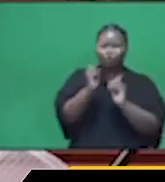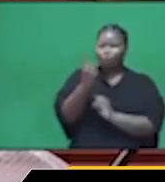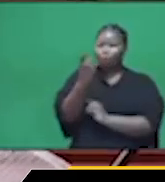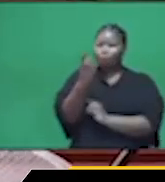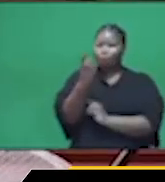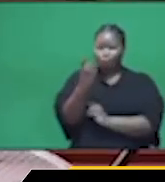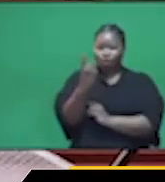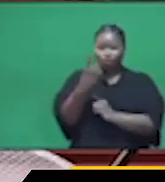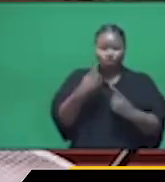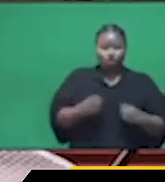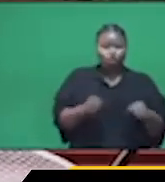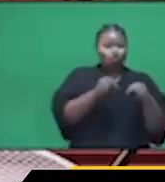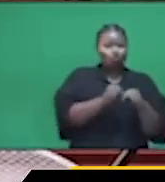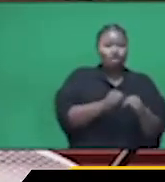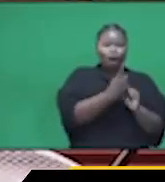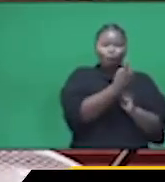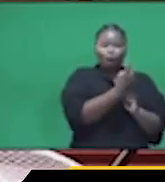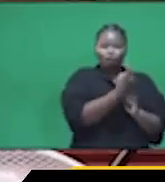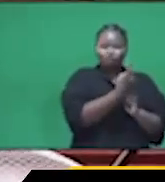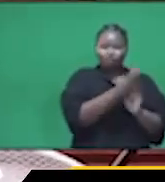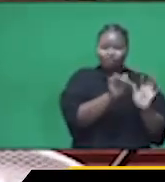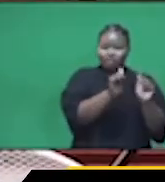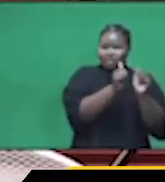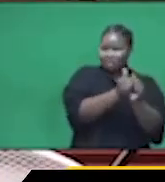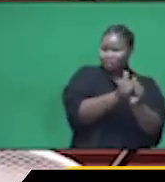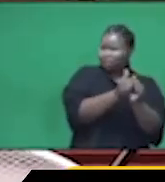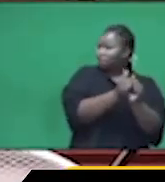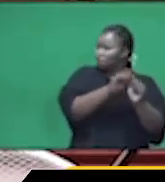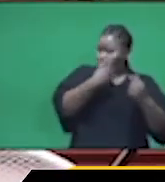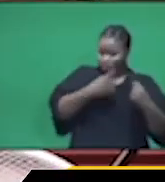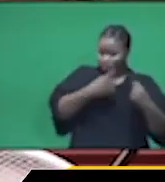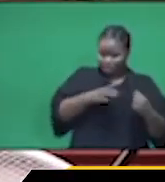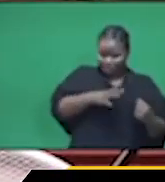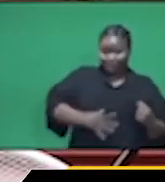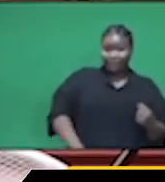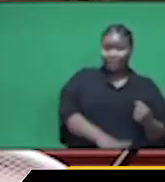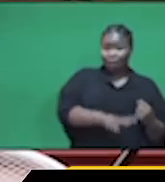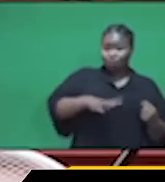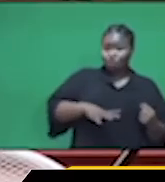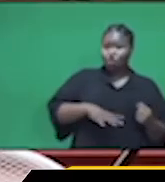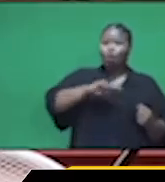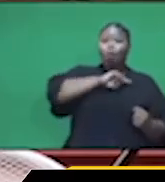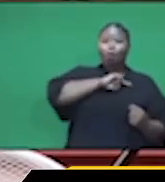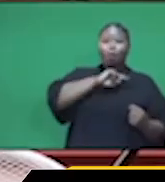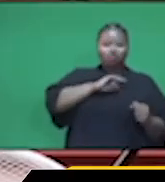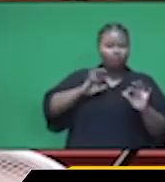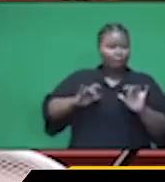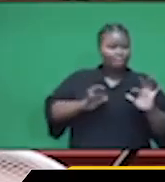we are one of the recipients. You have championed the cause of the massacre of